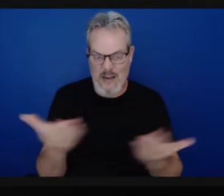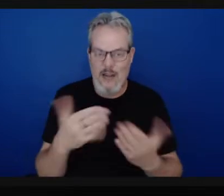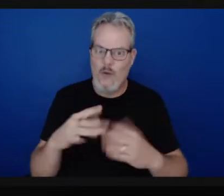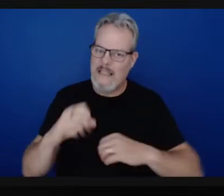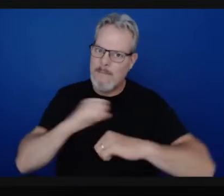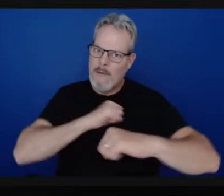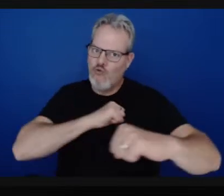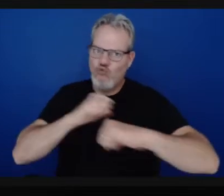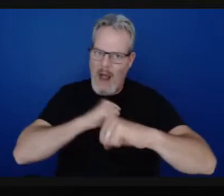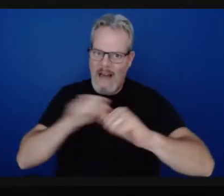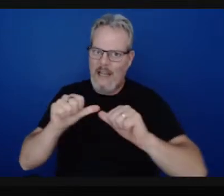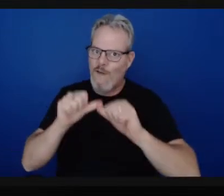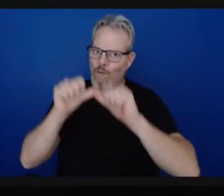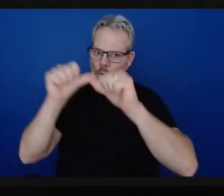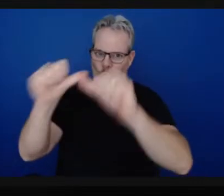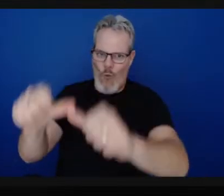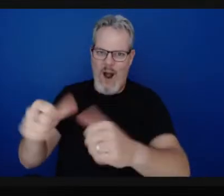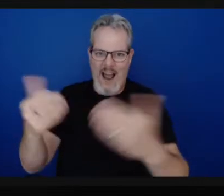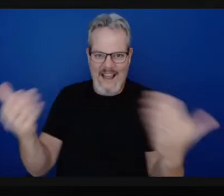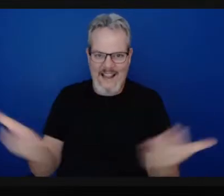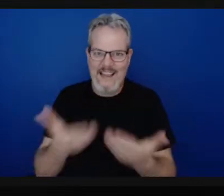while here. So,